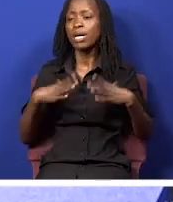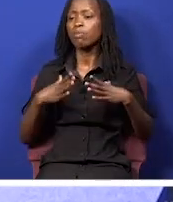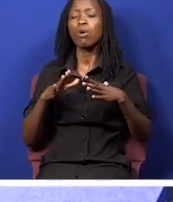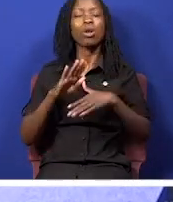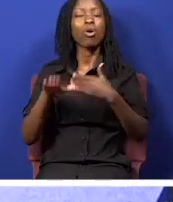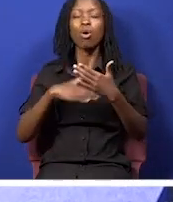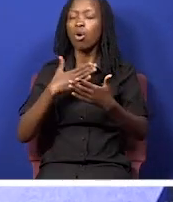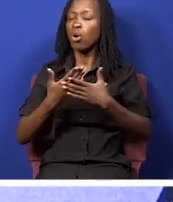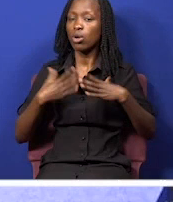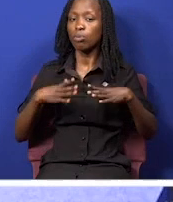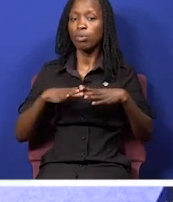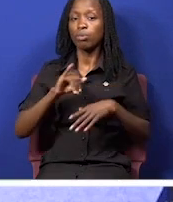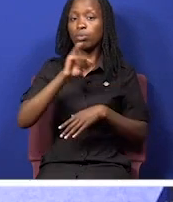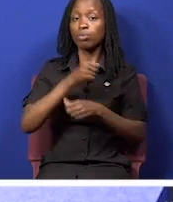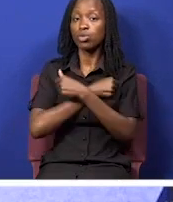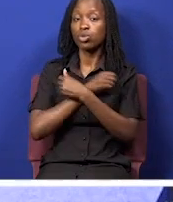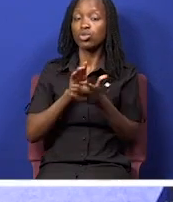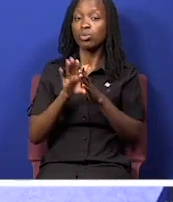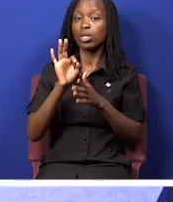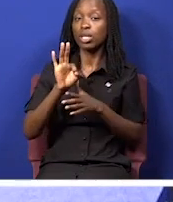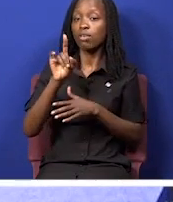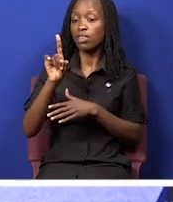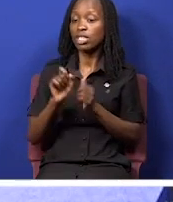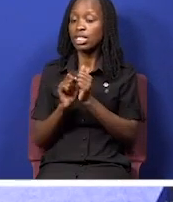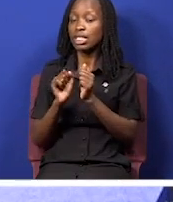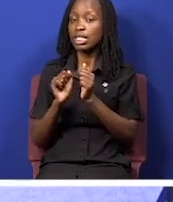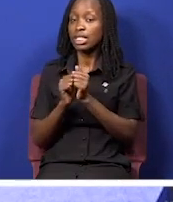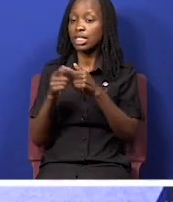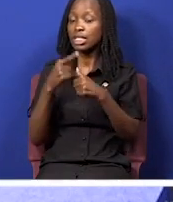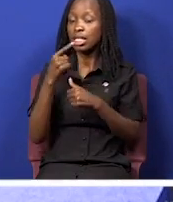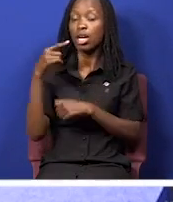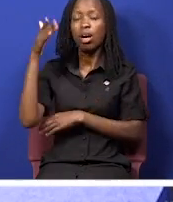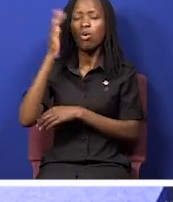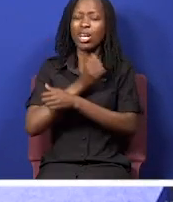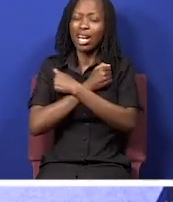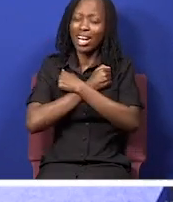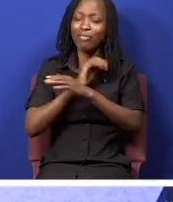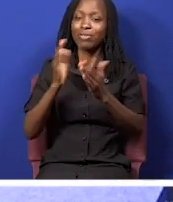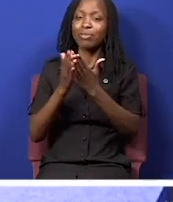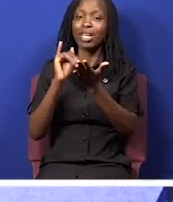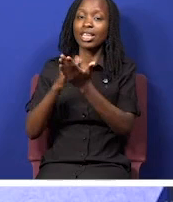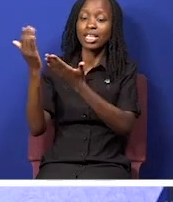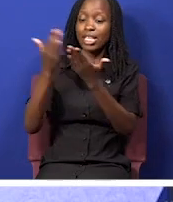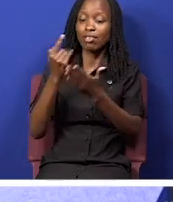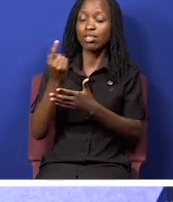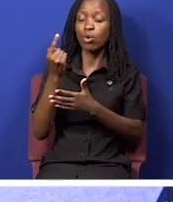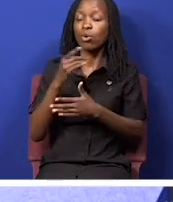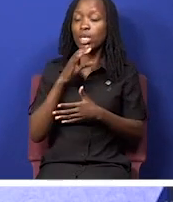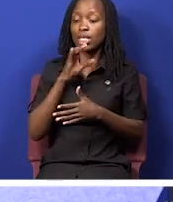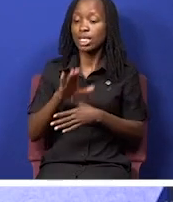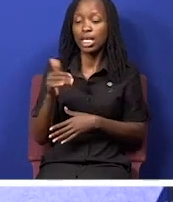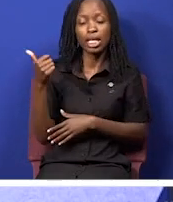walks of life. You see, John chapter 3, verse 16 says, for God so loved the world that he gave his only begotten